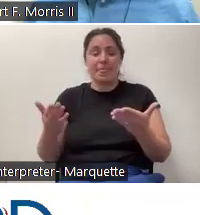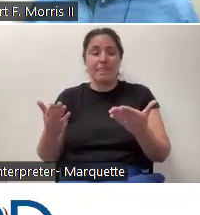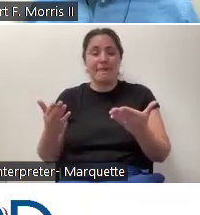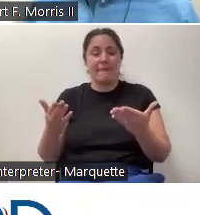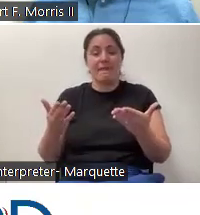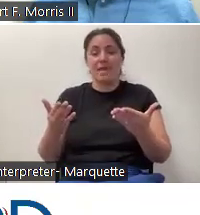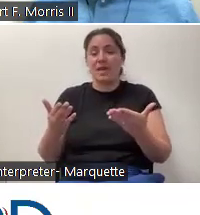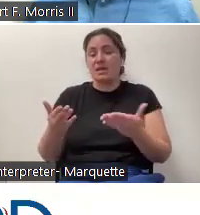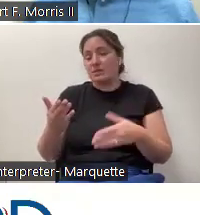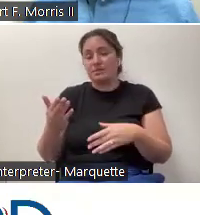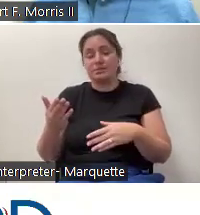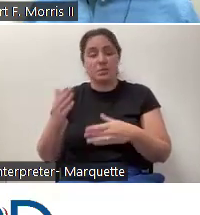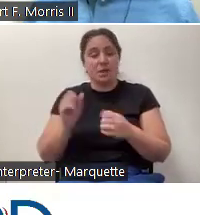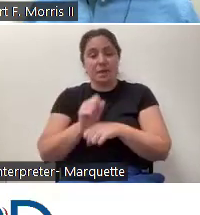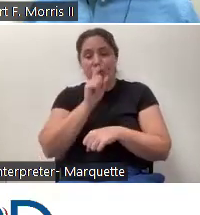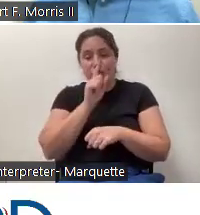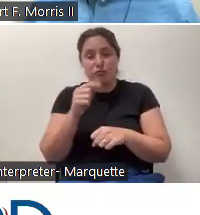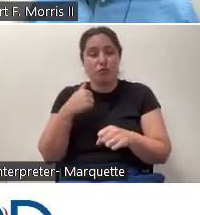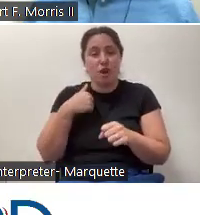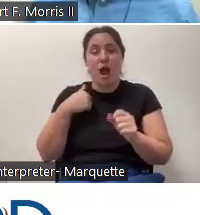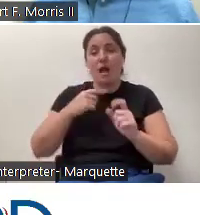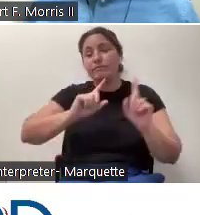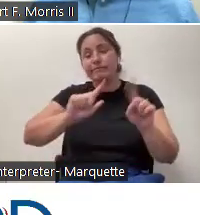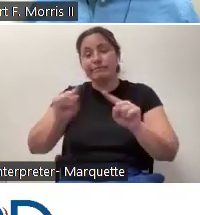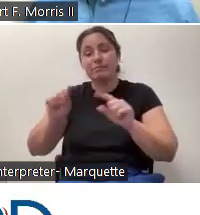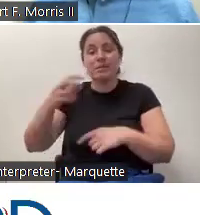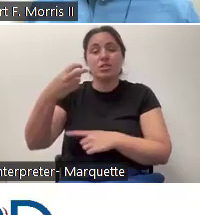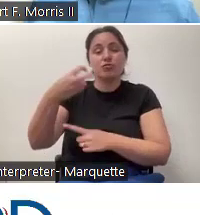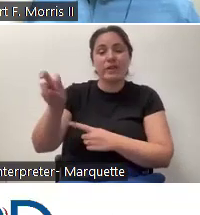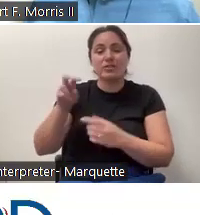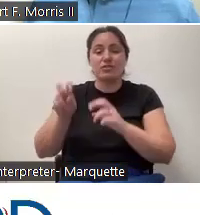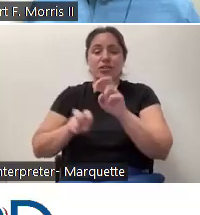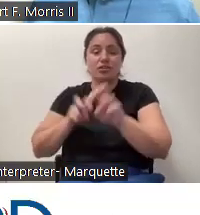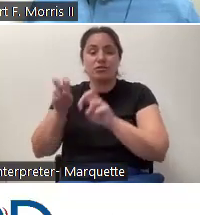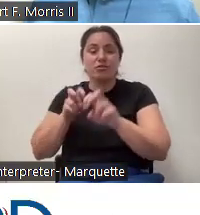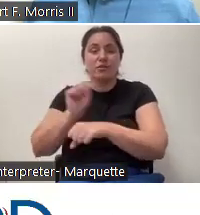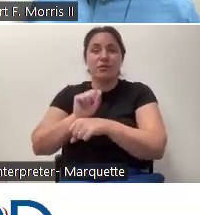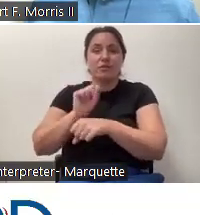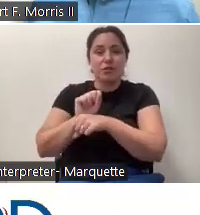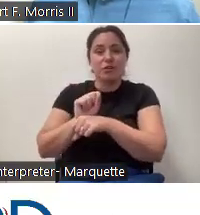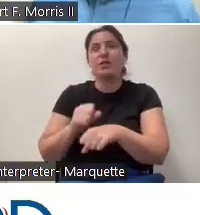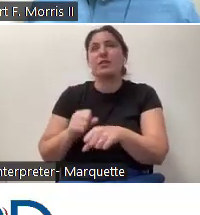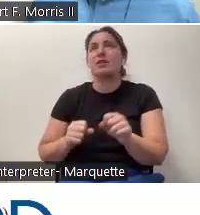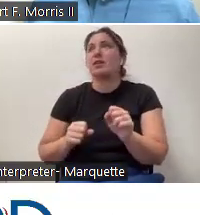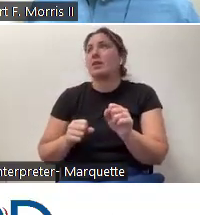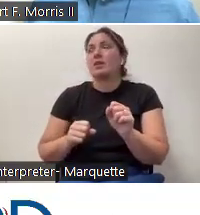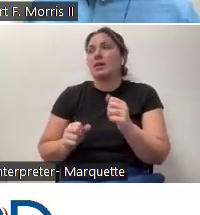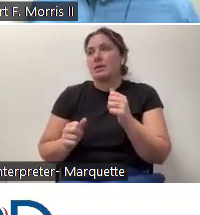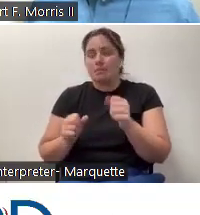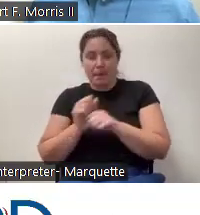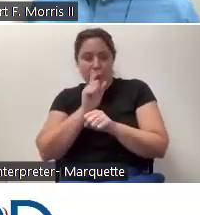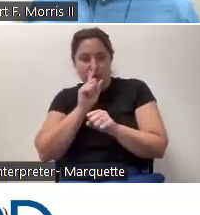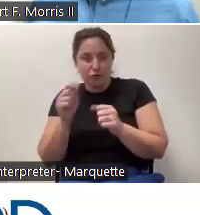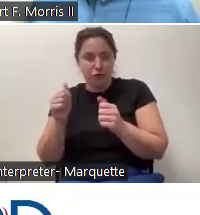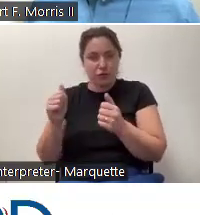school district, so that I'm attending different transition, career fairs and stuff like that to help the students and their